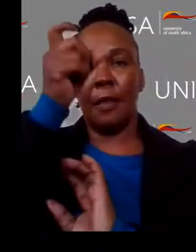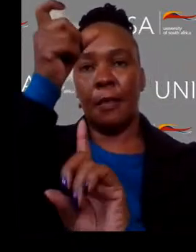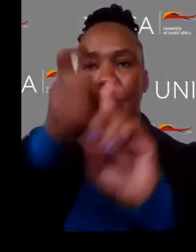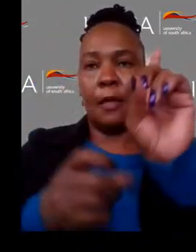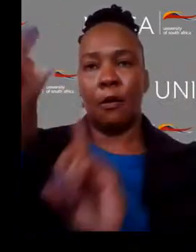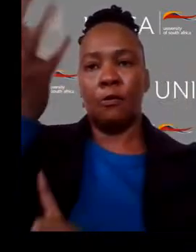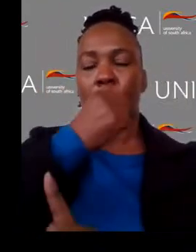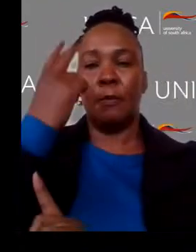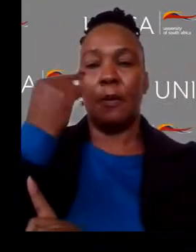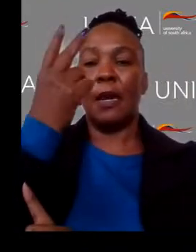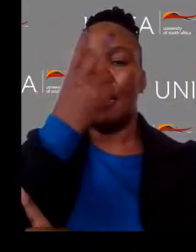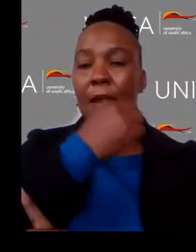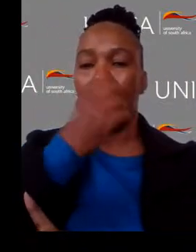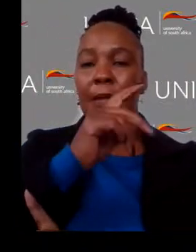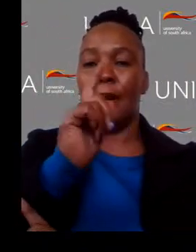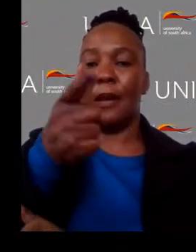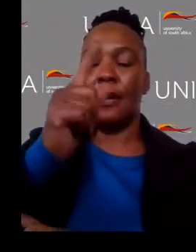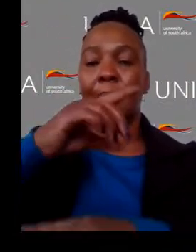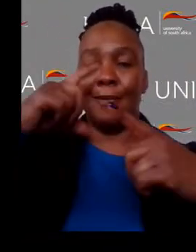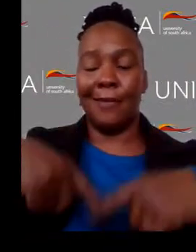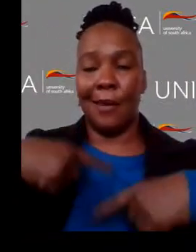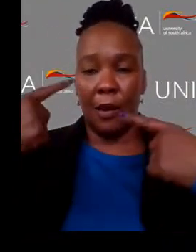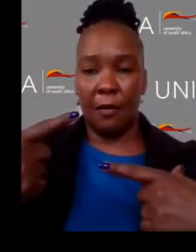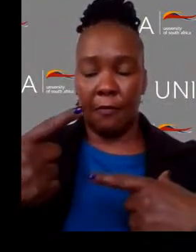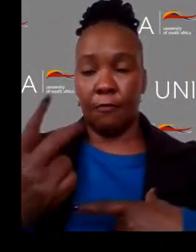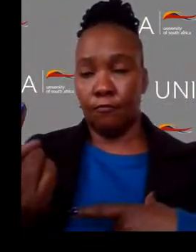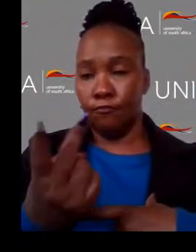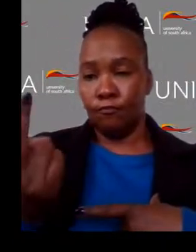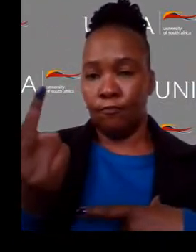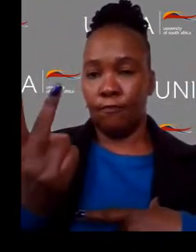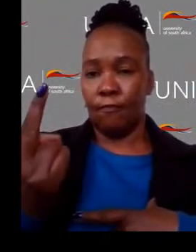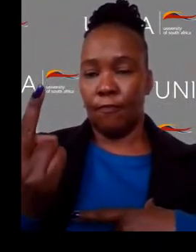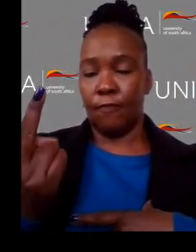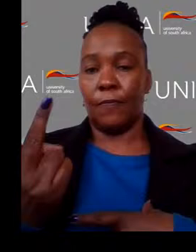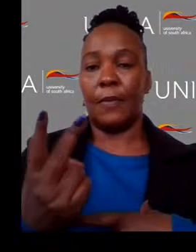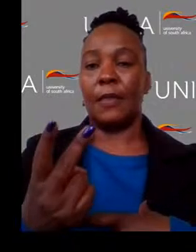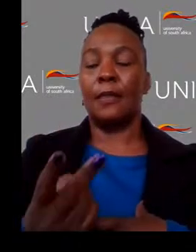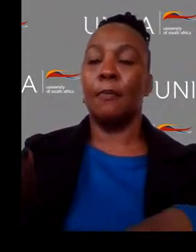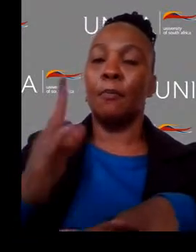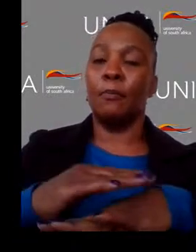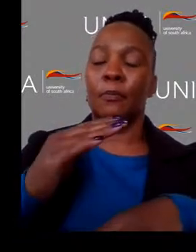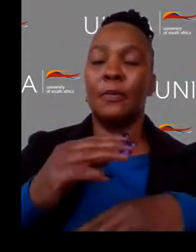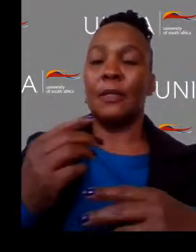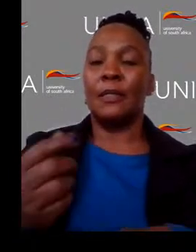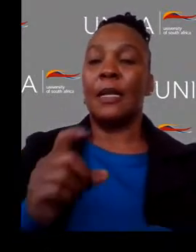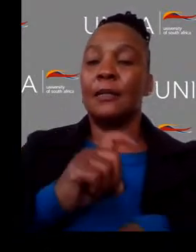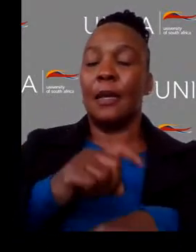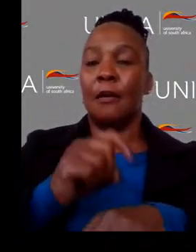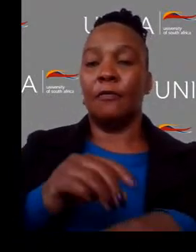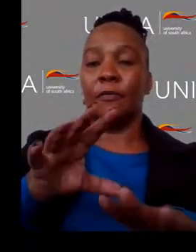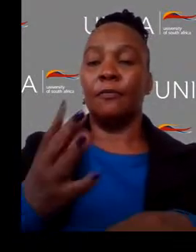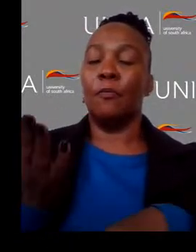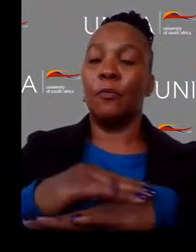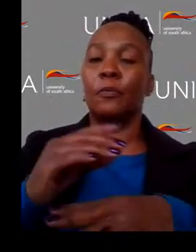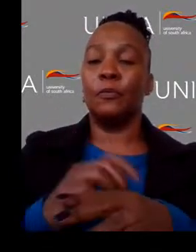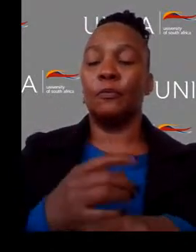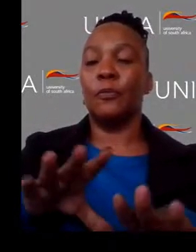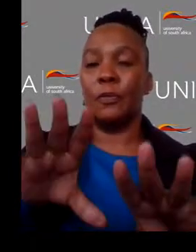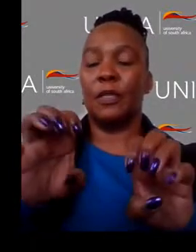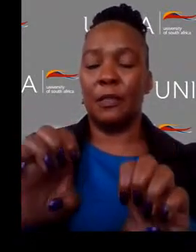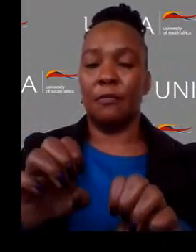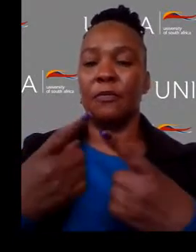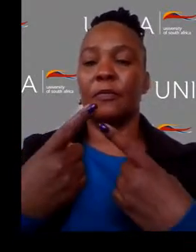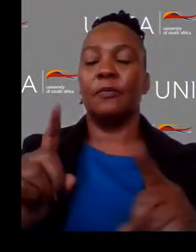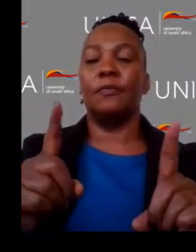acquired blindness later in their lives, the amount of extra time that they will need will differ. Or again, a